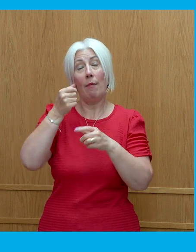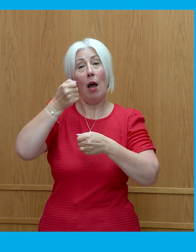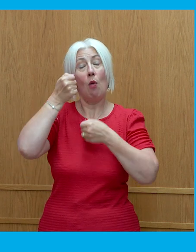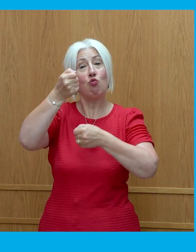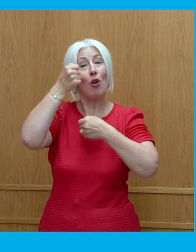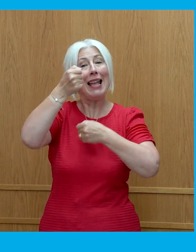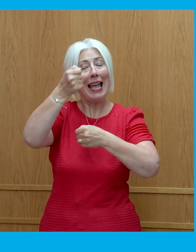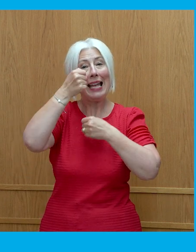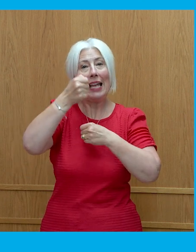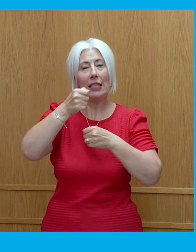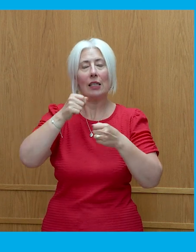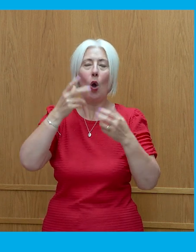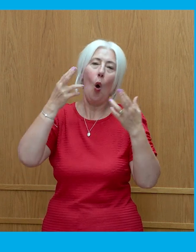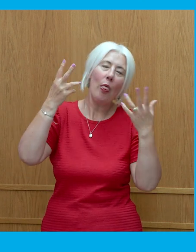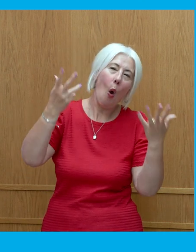maybe change